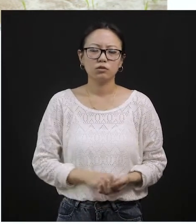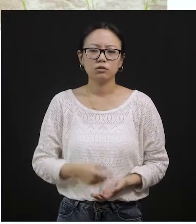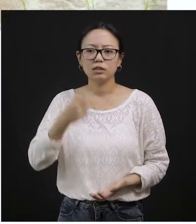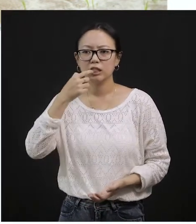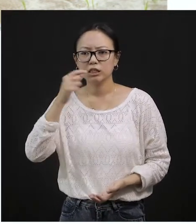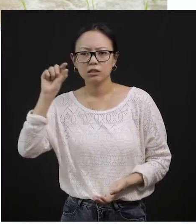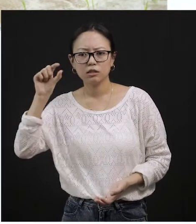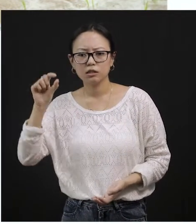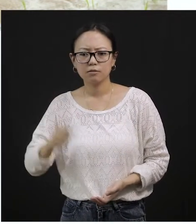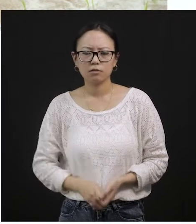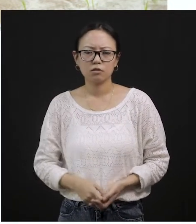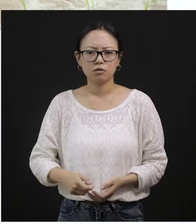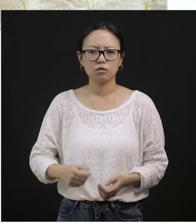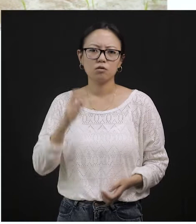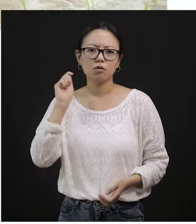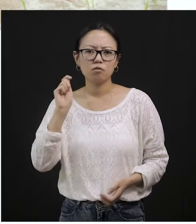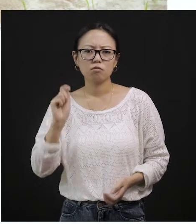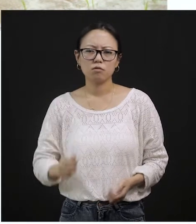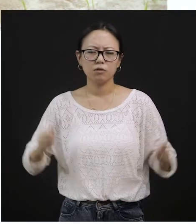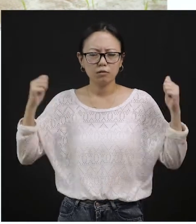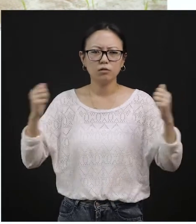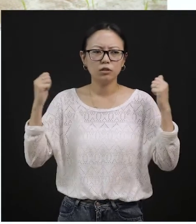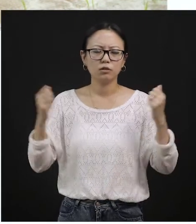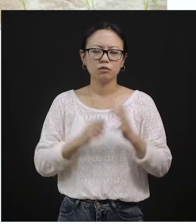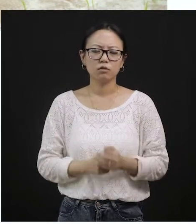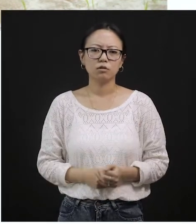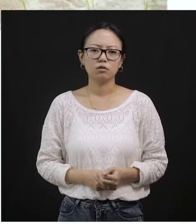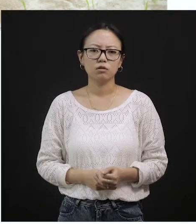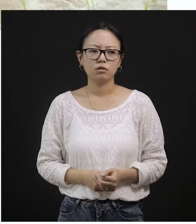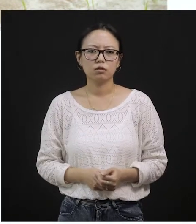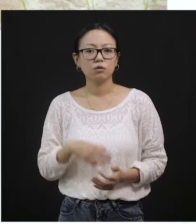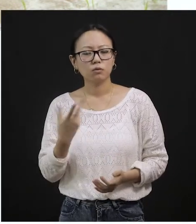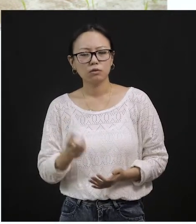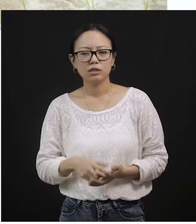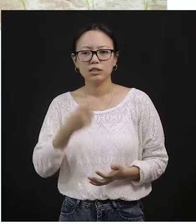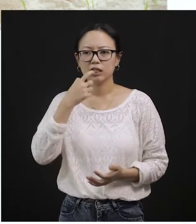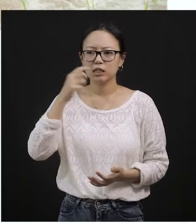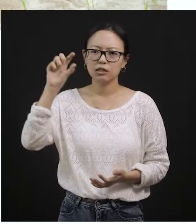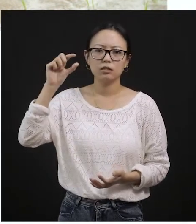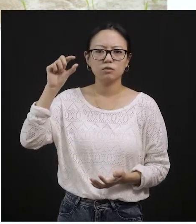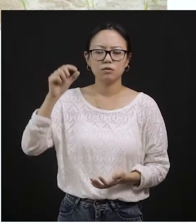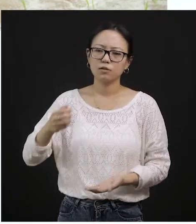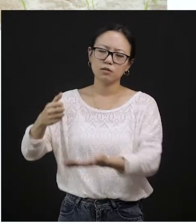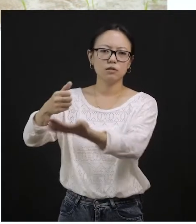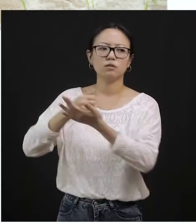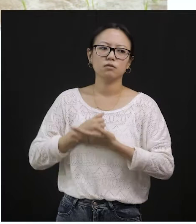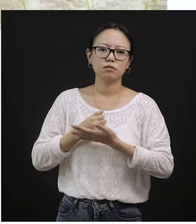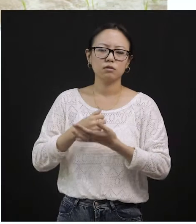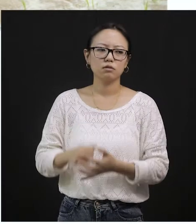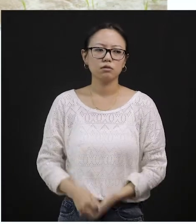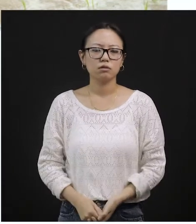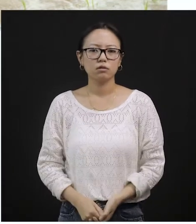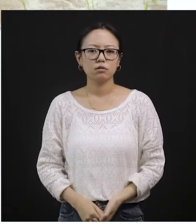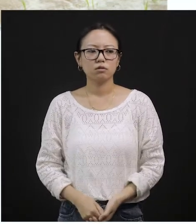Betty field. Why is he working so hard? So that the rice will reach to us, right? Okay, so this